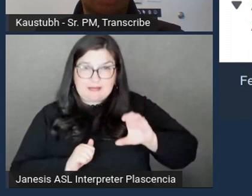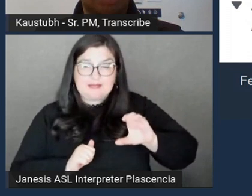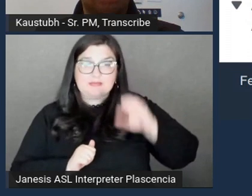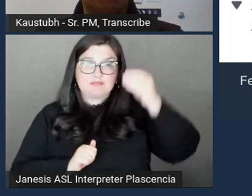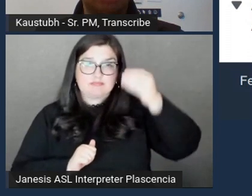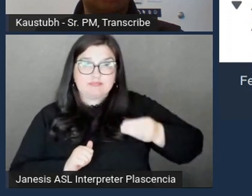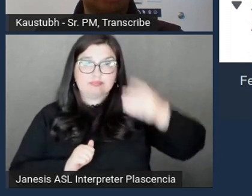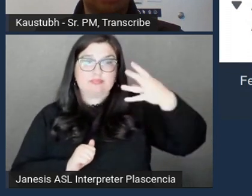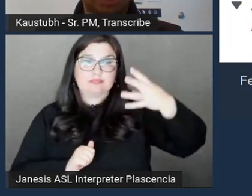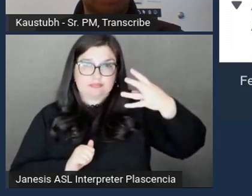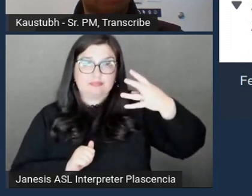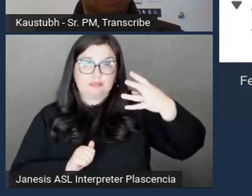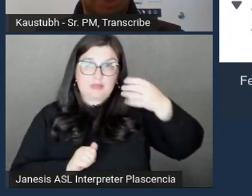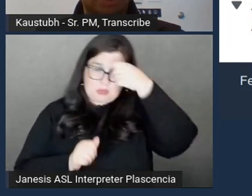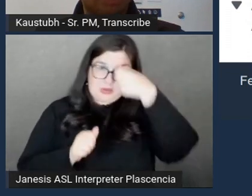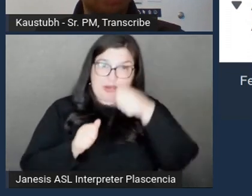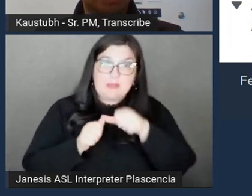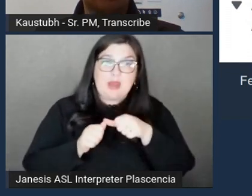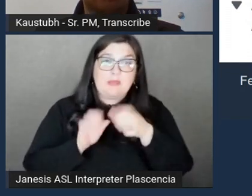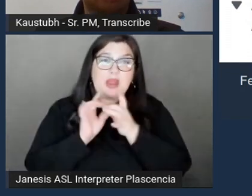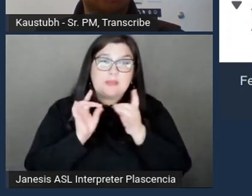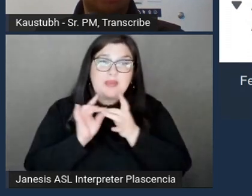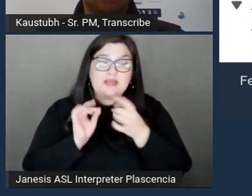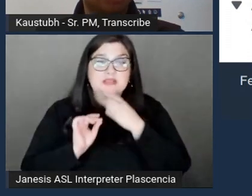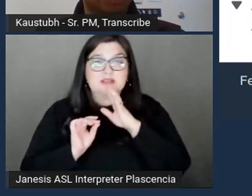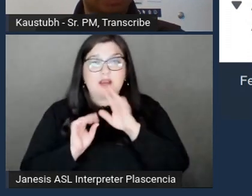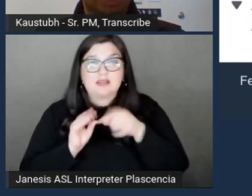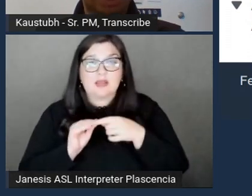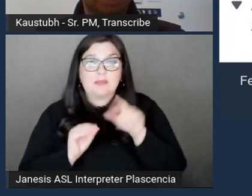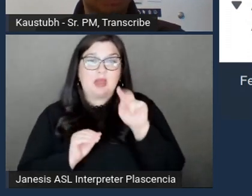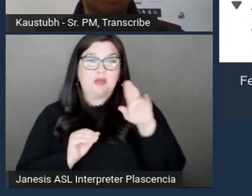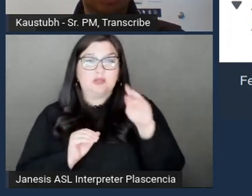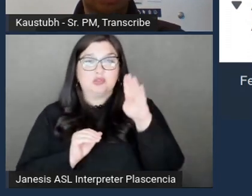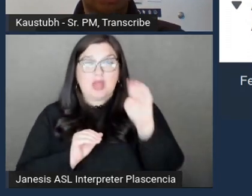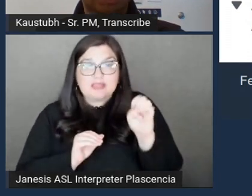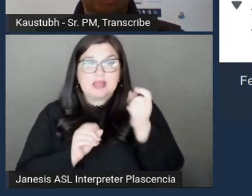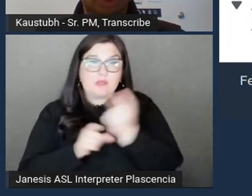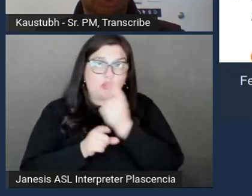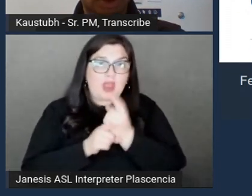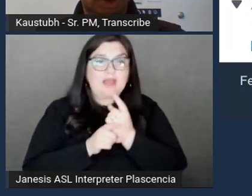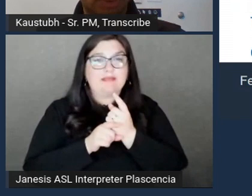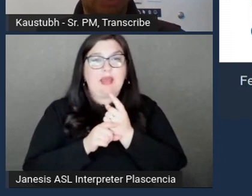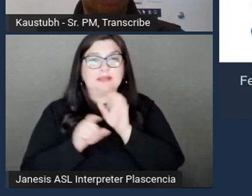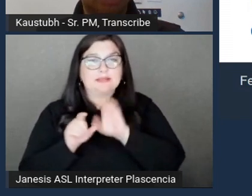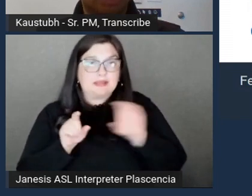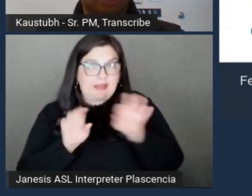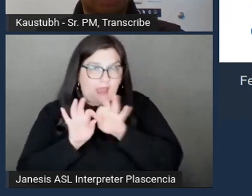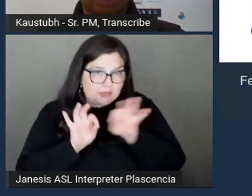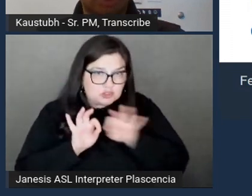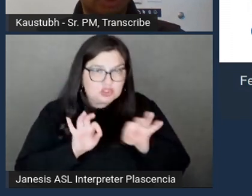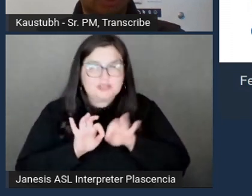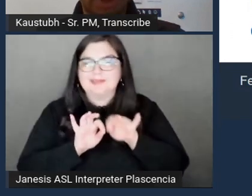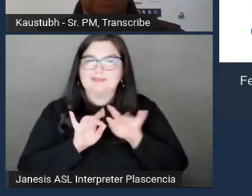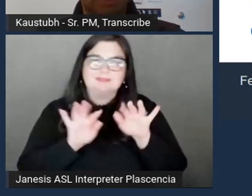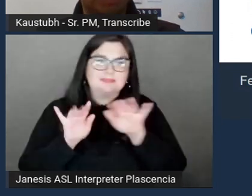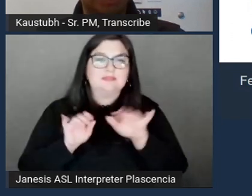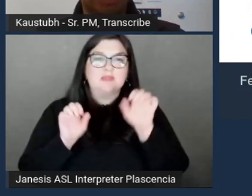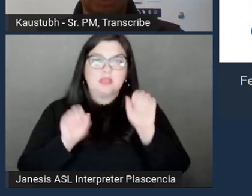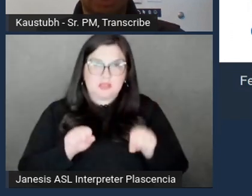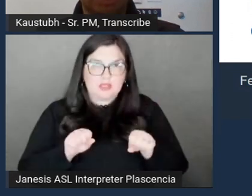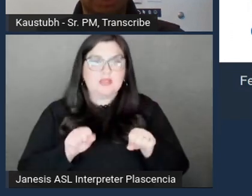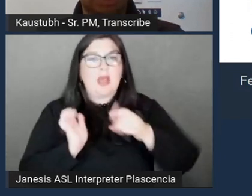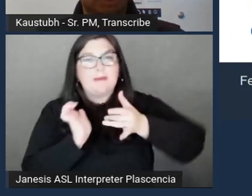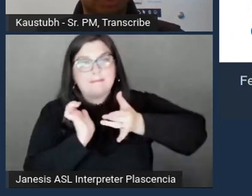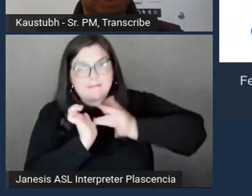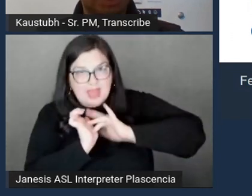have transcribe, regular transcribe for other use cases like captions that you can also do, and you can also do medical use